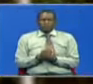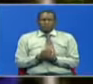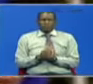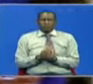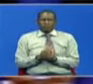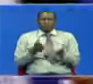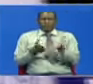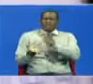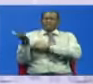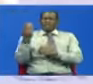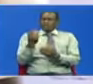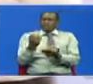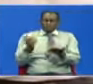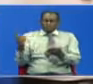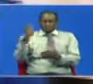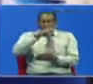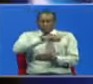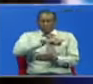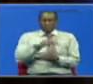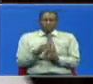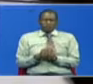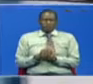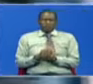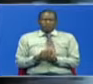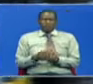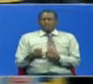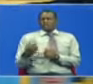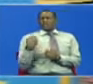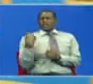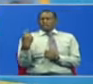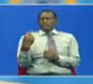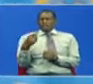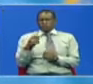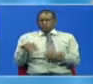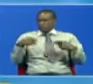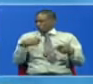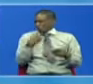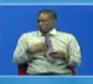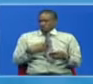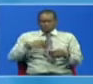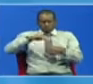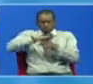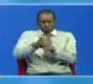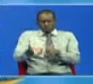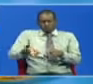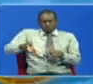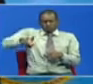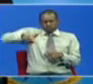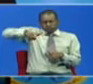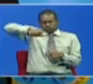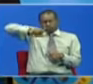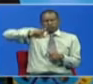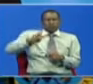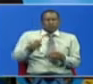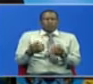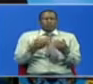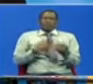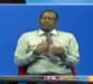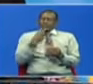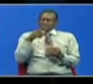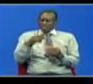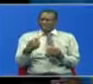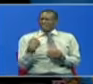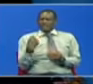In the last few days, our numbers have noticeably risen. We have observed that these figures